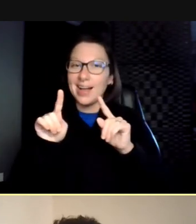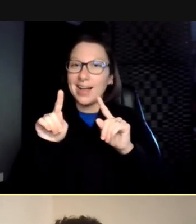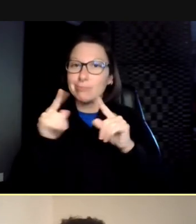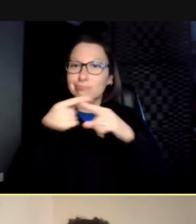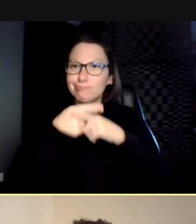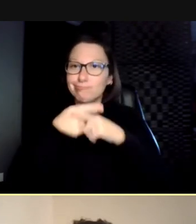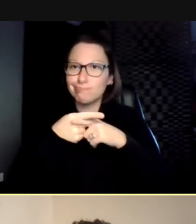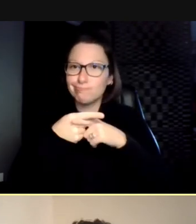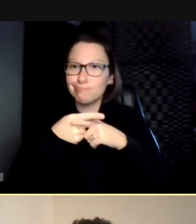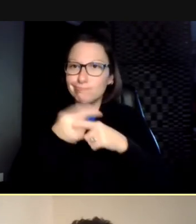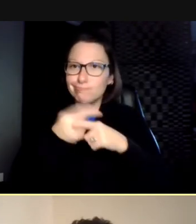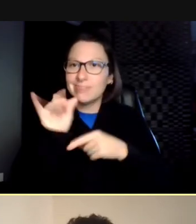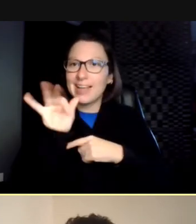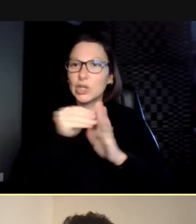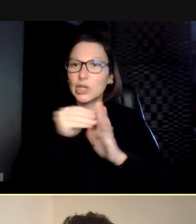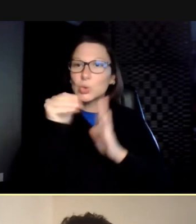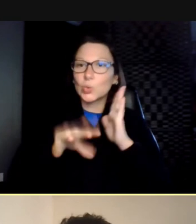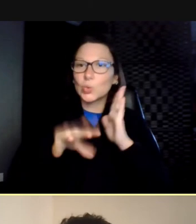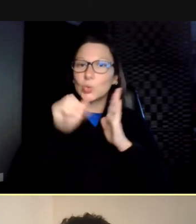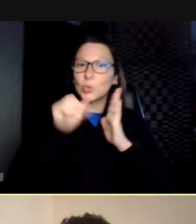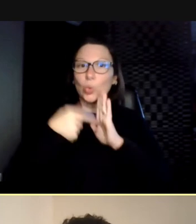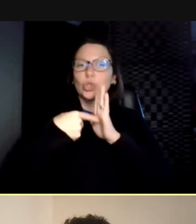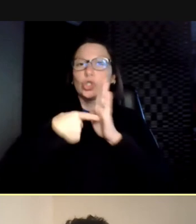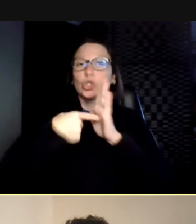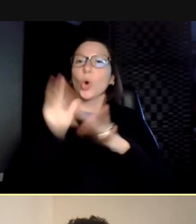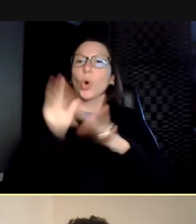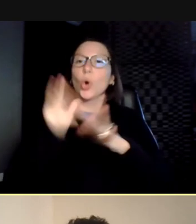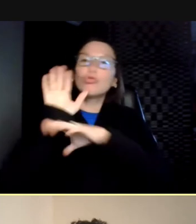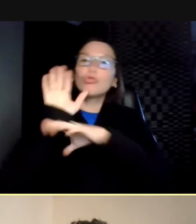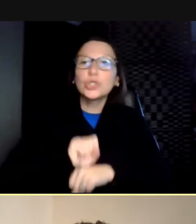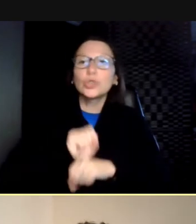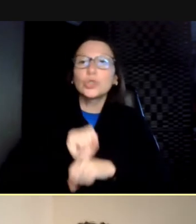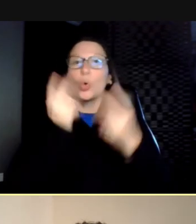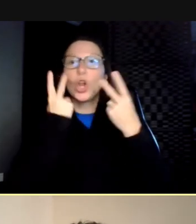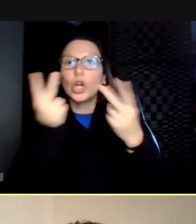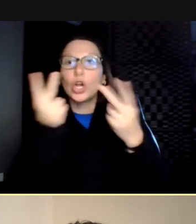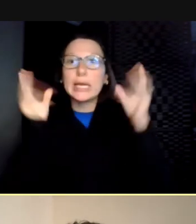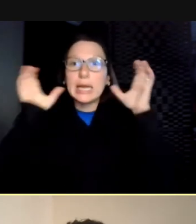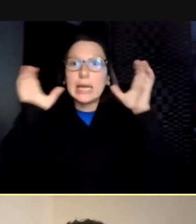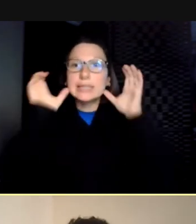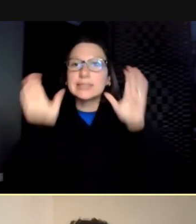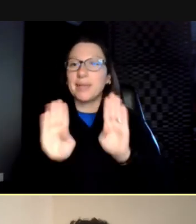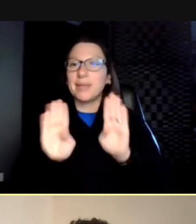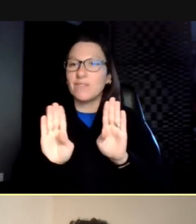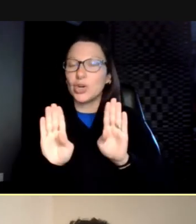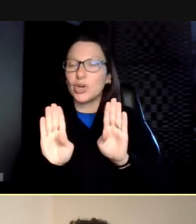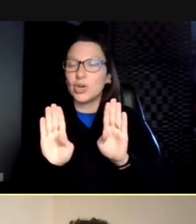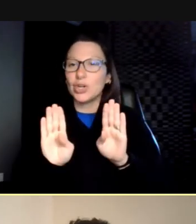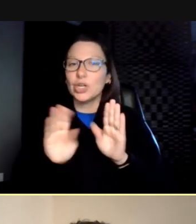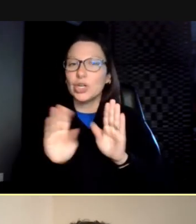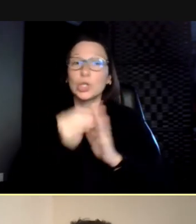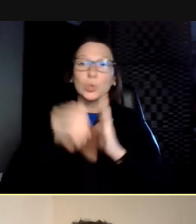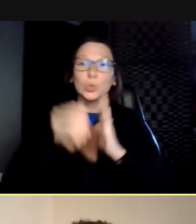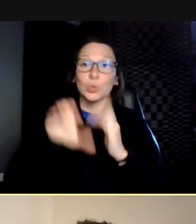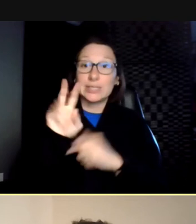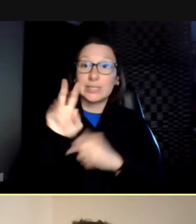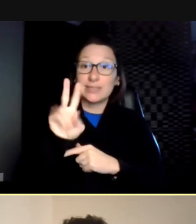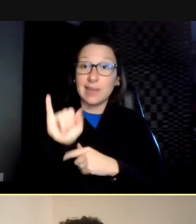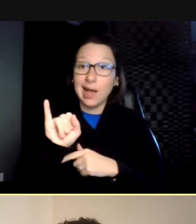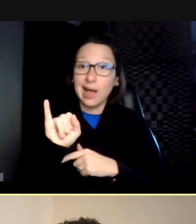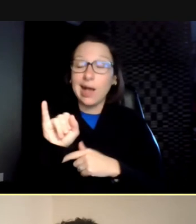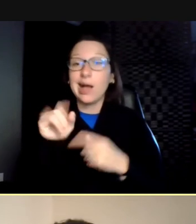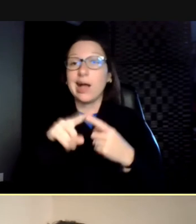exhibit traditional or conventional looking and listening behaviors. Students with CVI, students who are deafblind, who